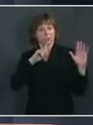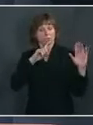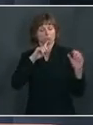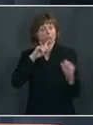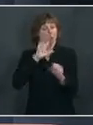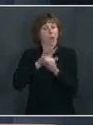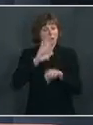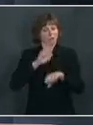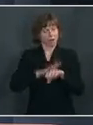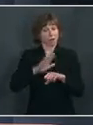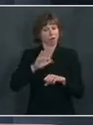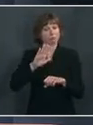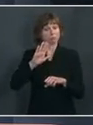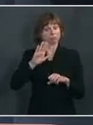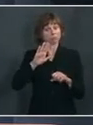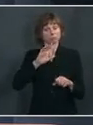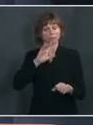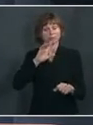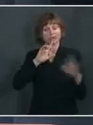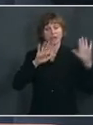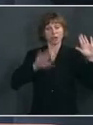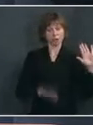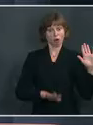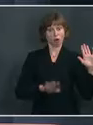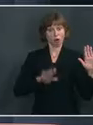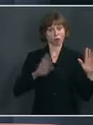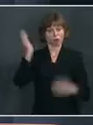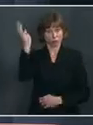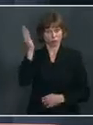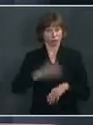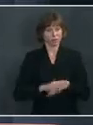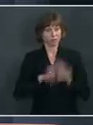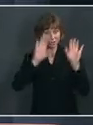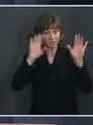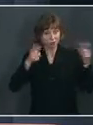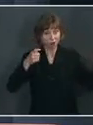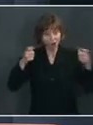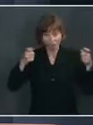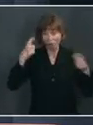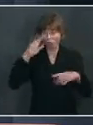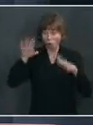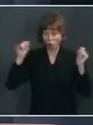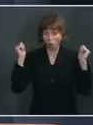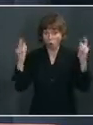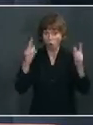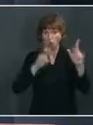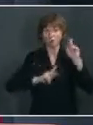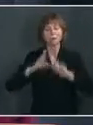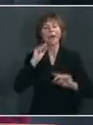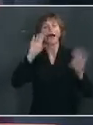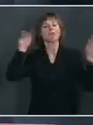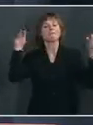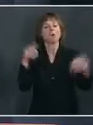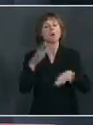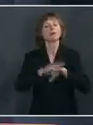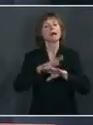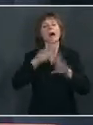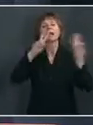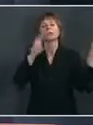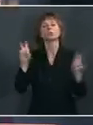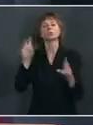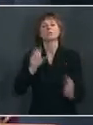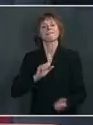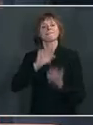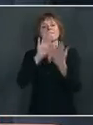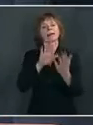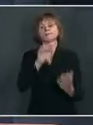for all of the American people by focusing on addressing the issues that people are facing that aren't just hitting blue states or red states,